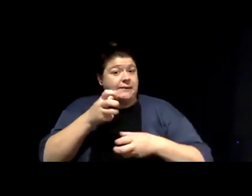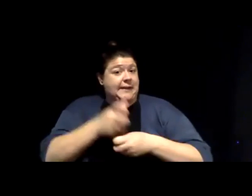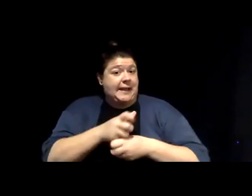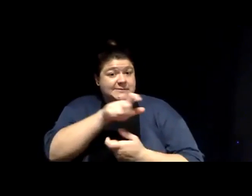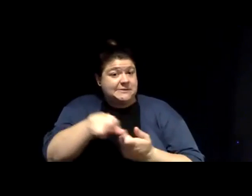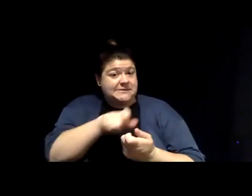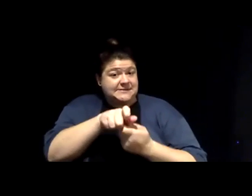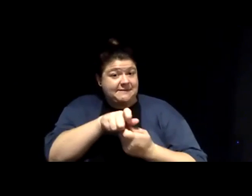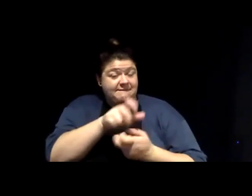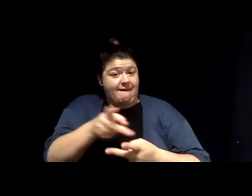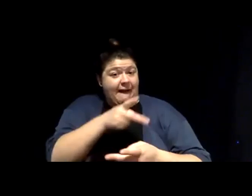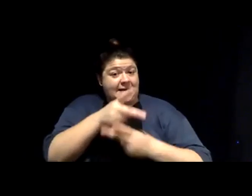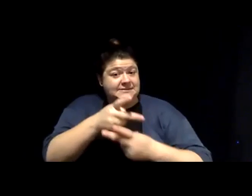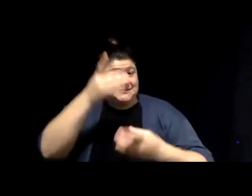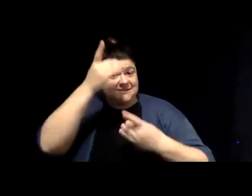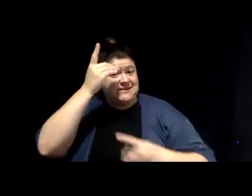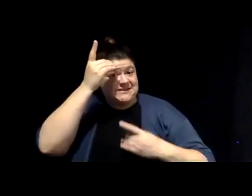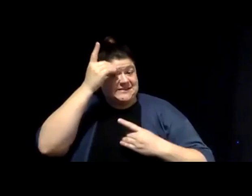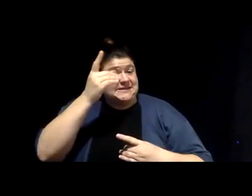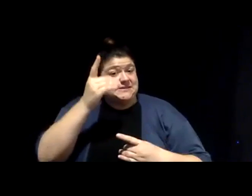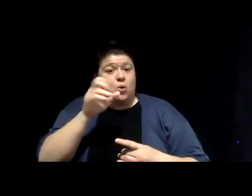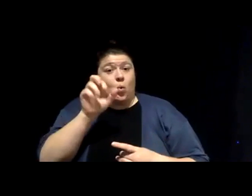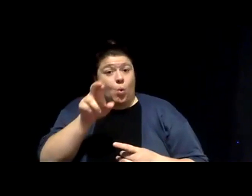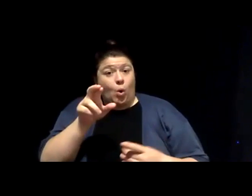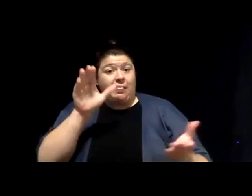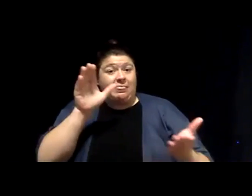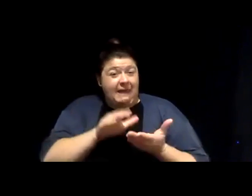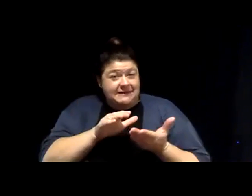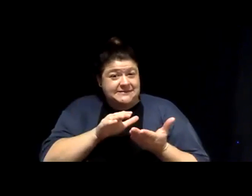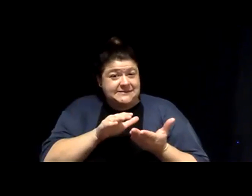diseases. And